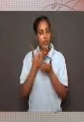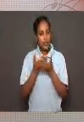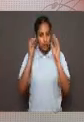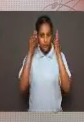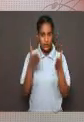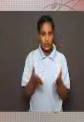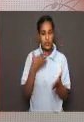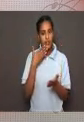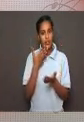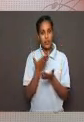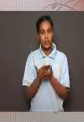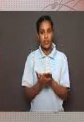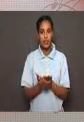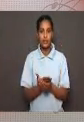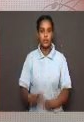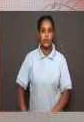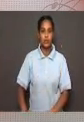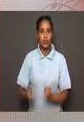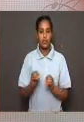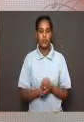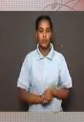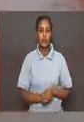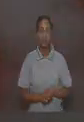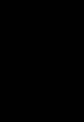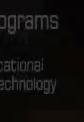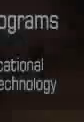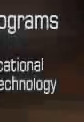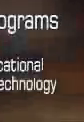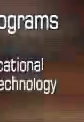next time, thank you, teacher. Thank you, students.